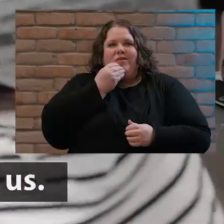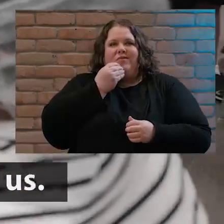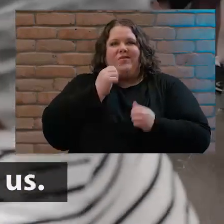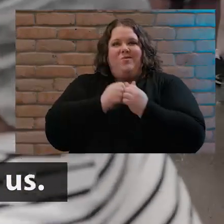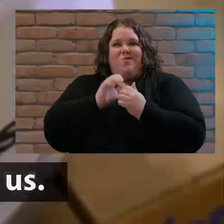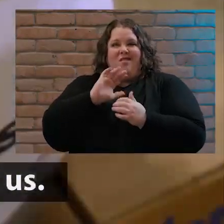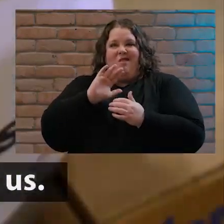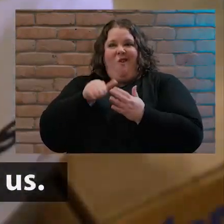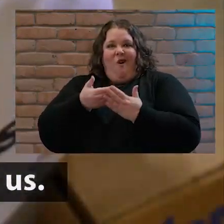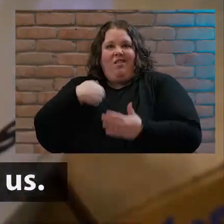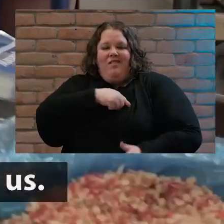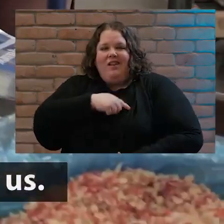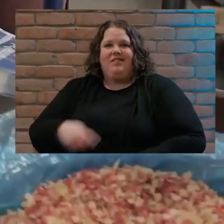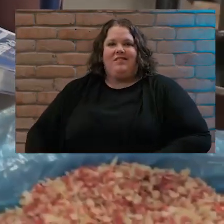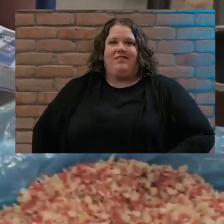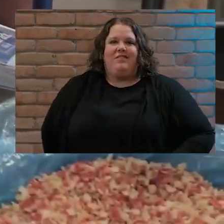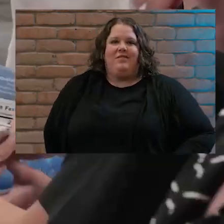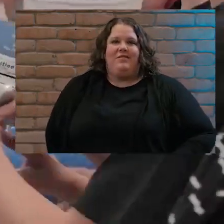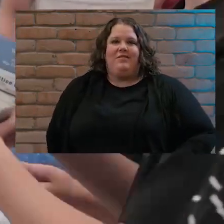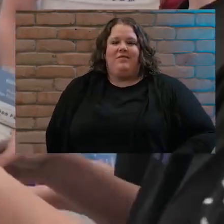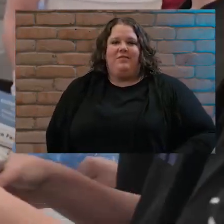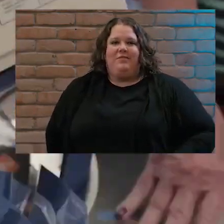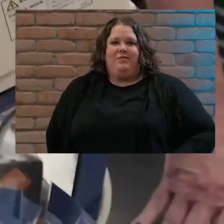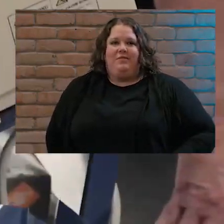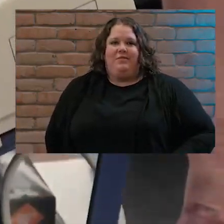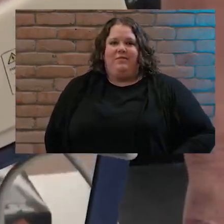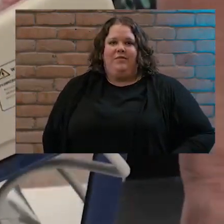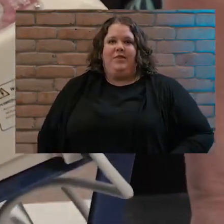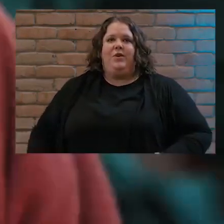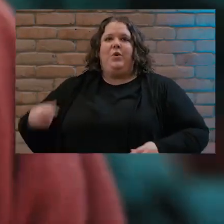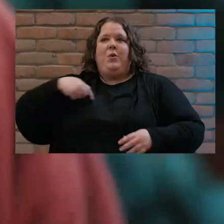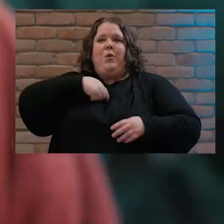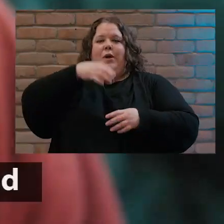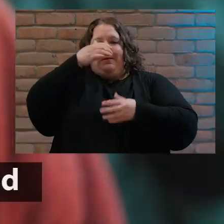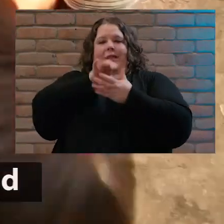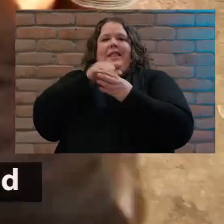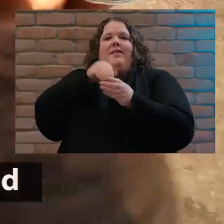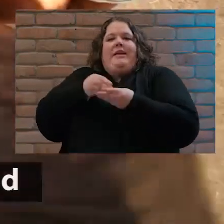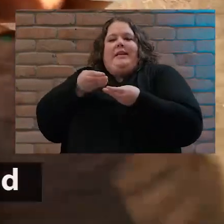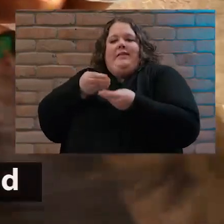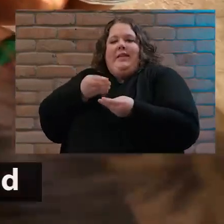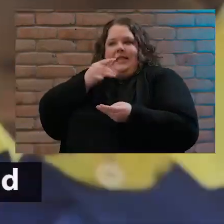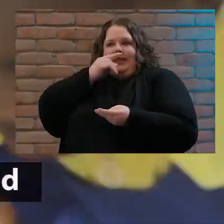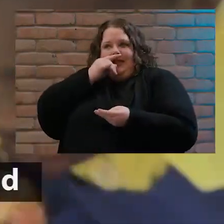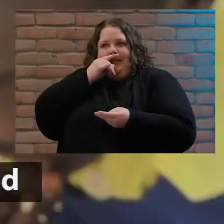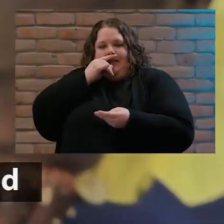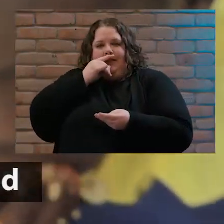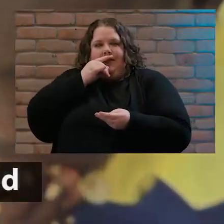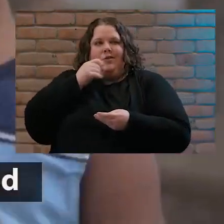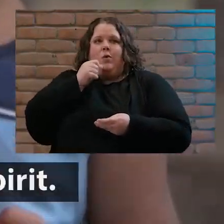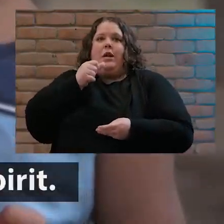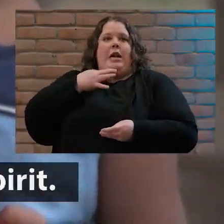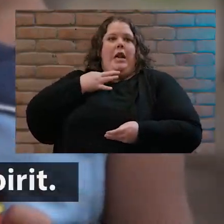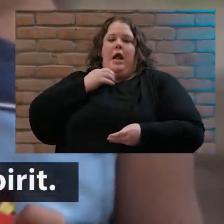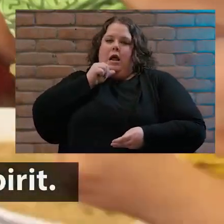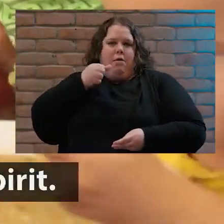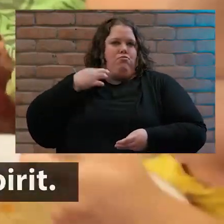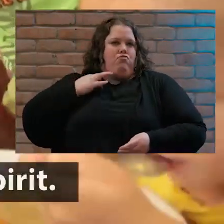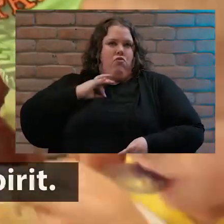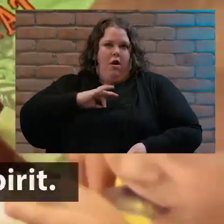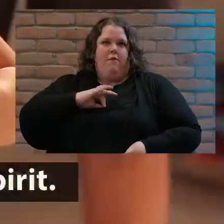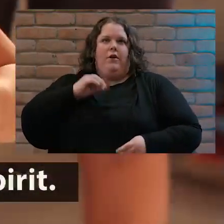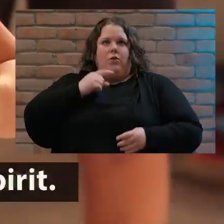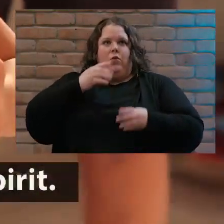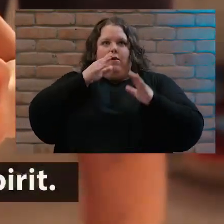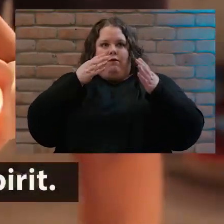us. We believe in feeding kids. As a Christian nonprofit, we're dedicated to seeing every